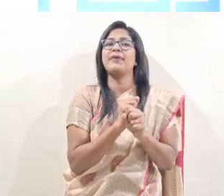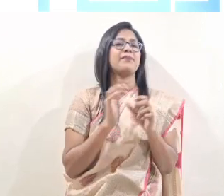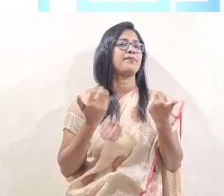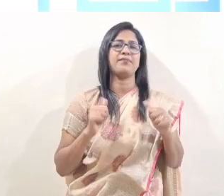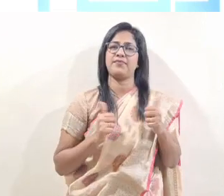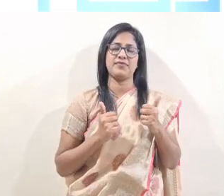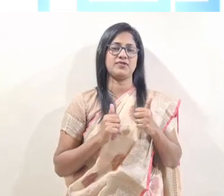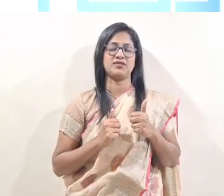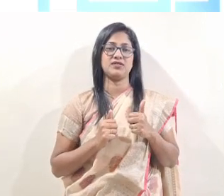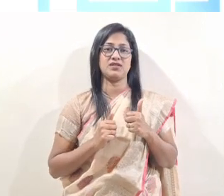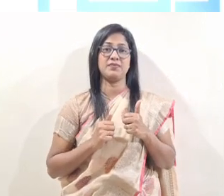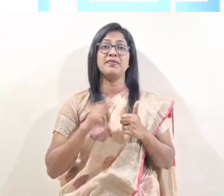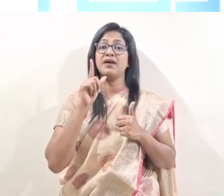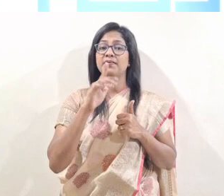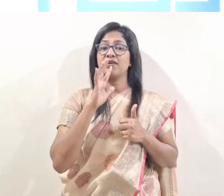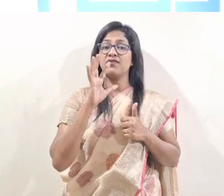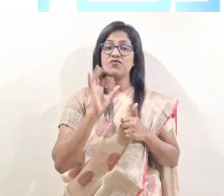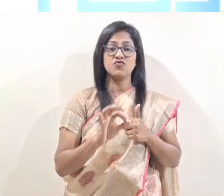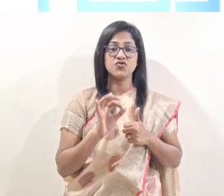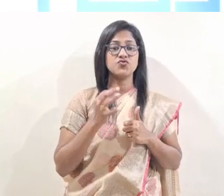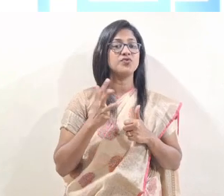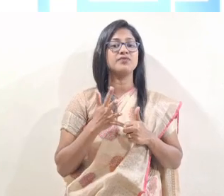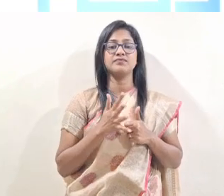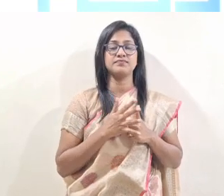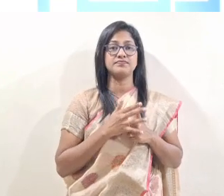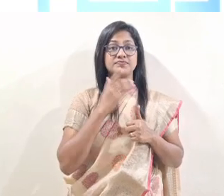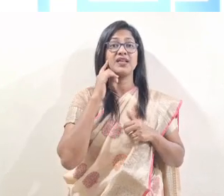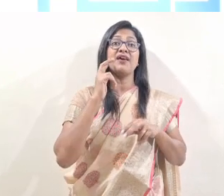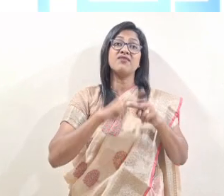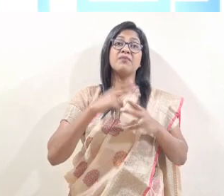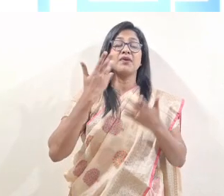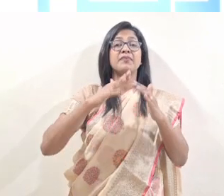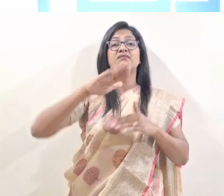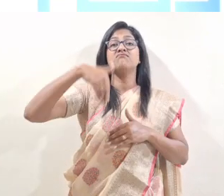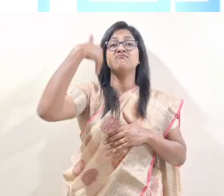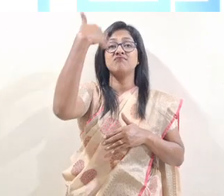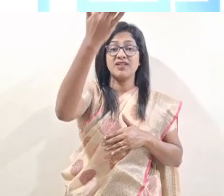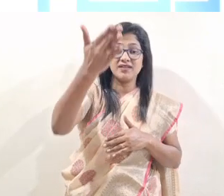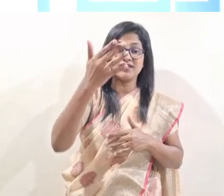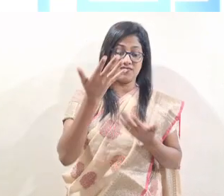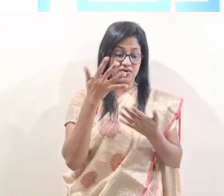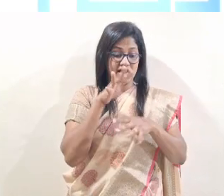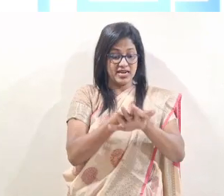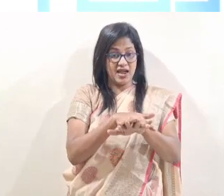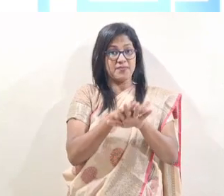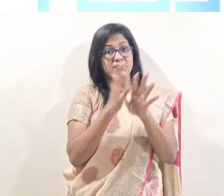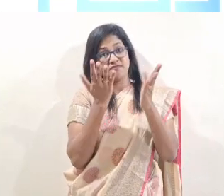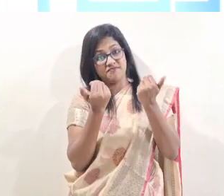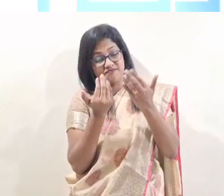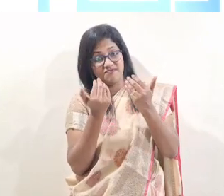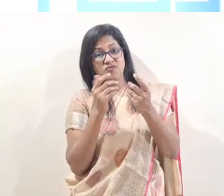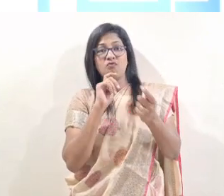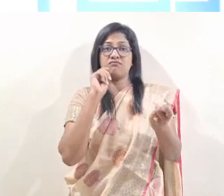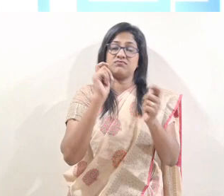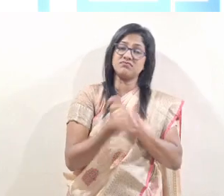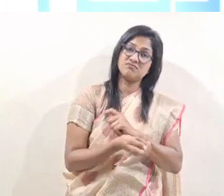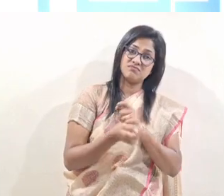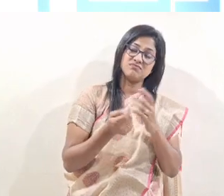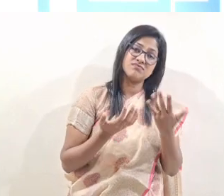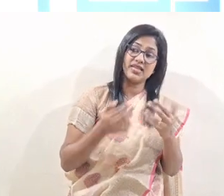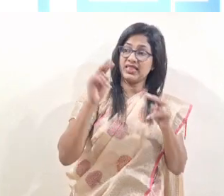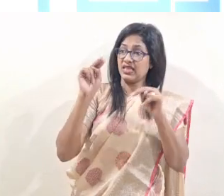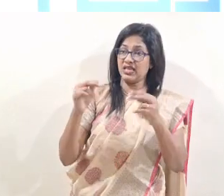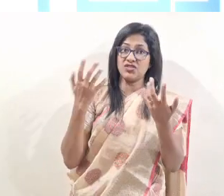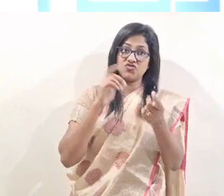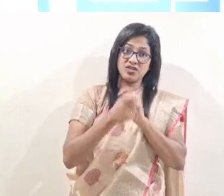then we are not sure, if later on it will be able to adapt or it will be able to change if